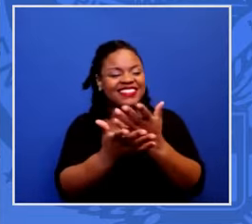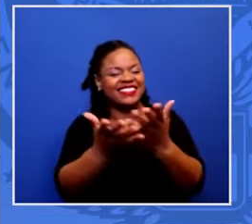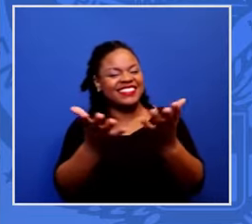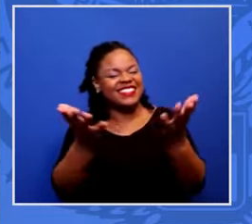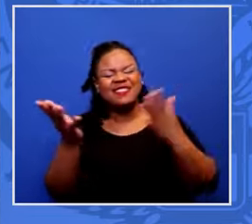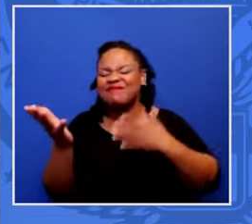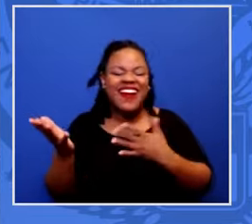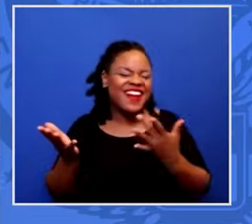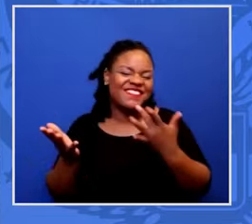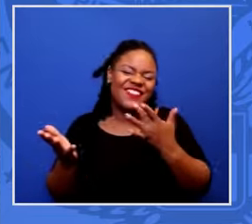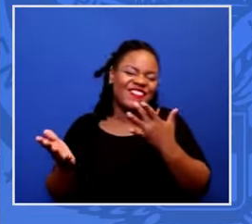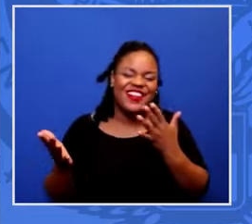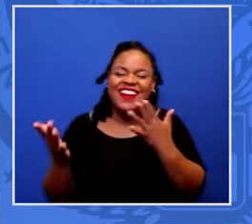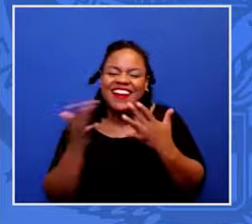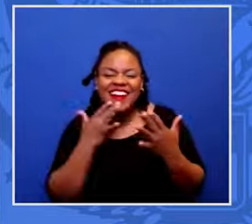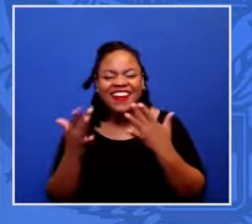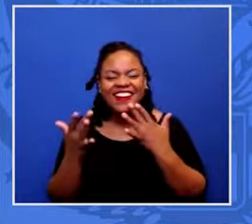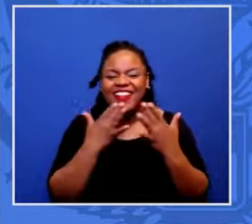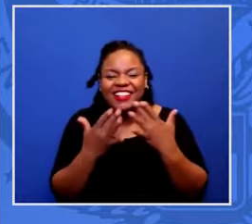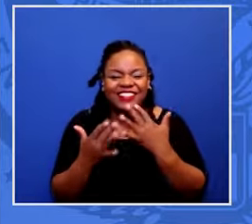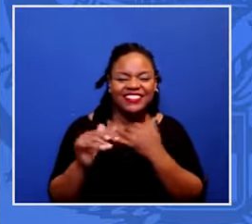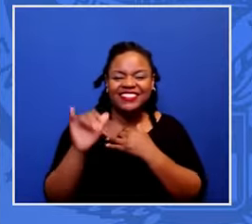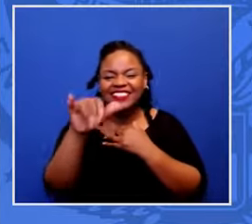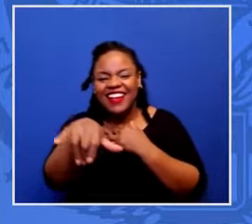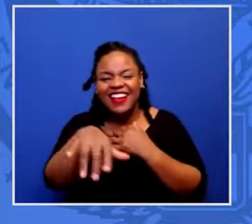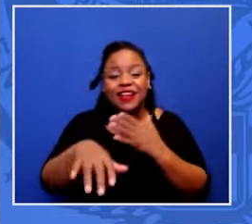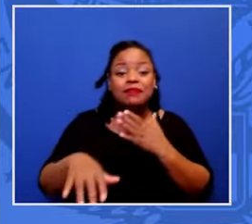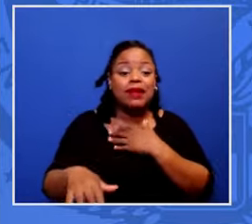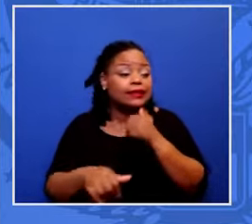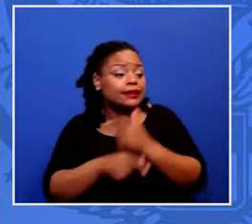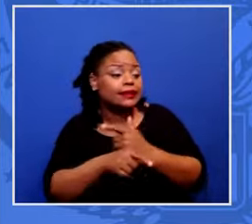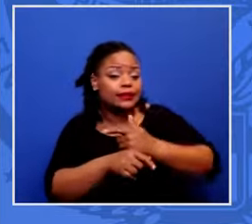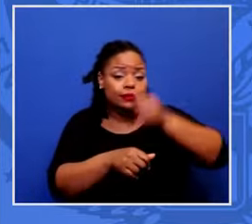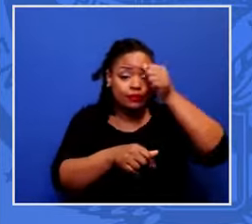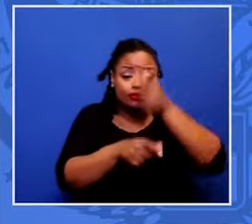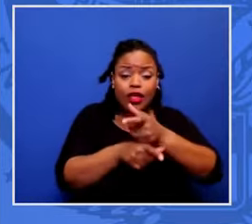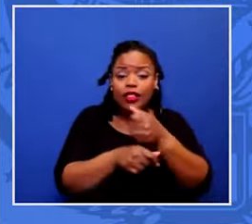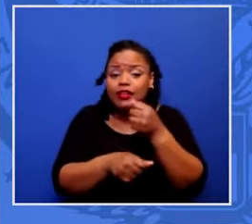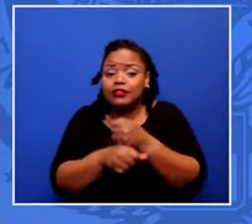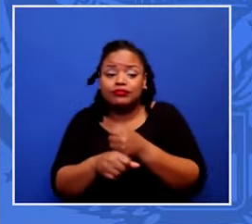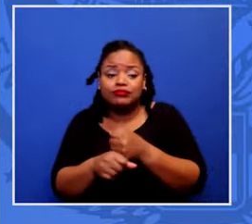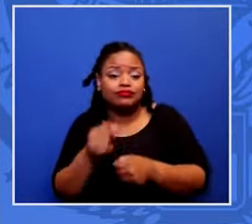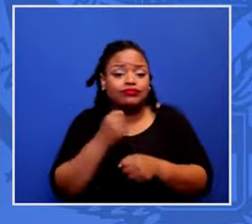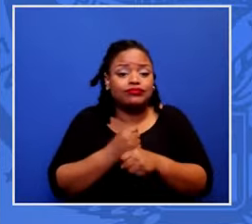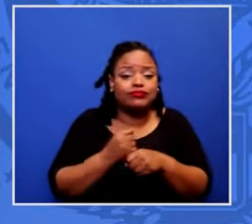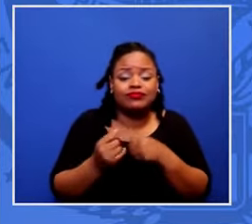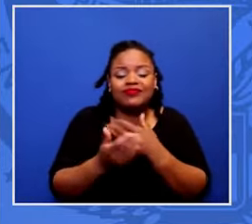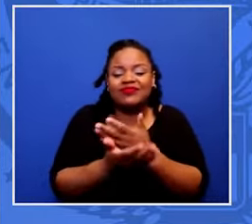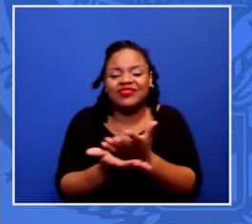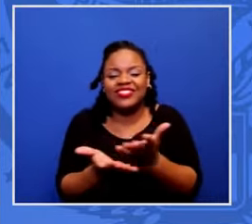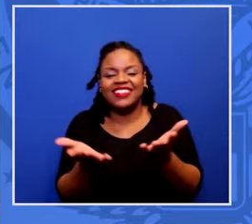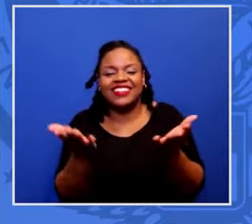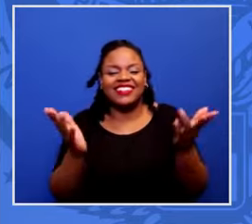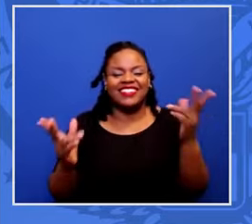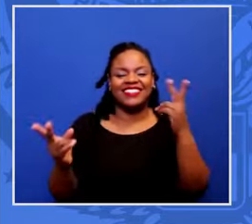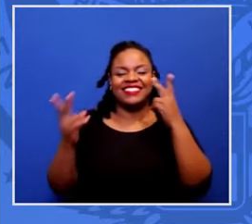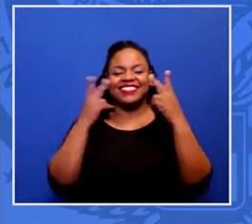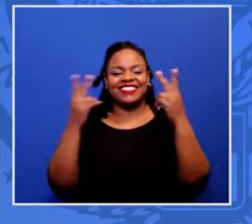colors. My sisters and my brothers, see them like their